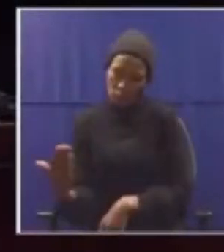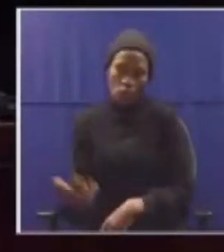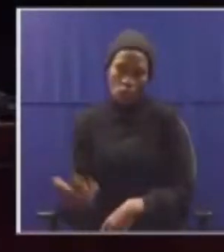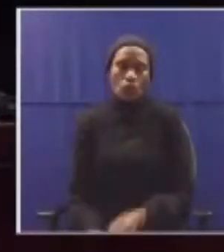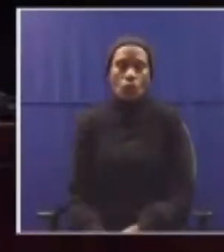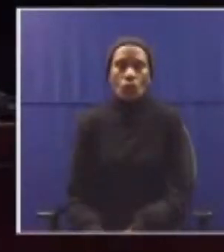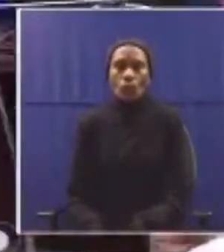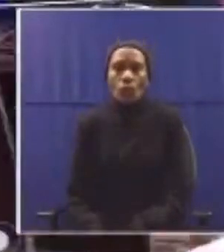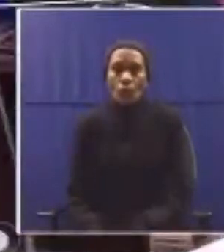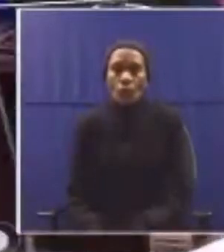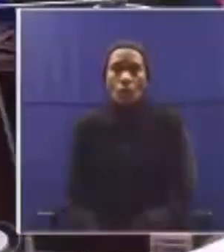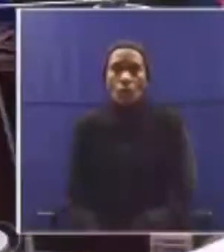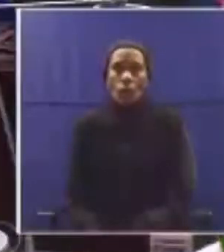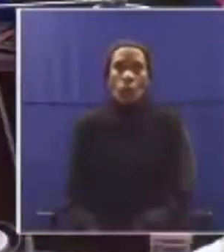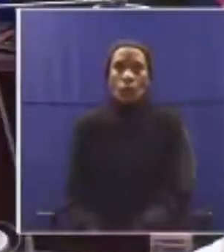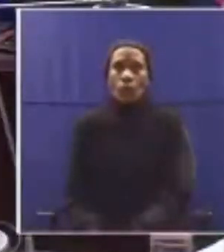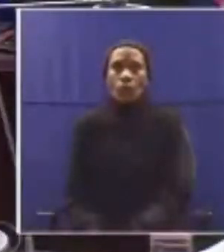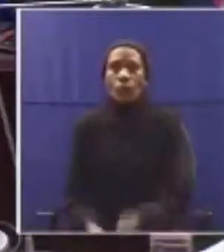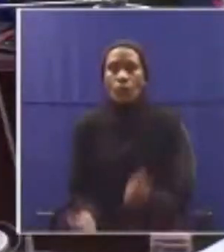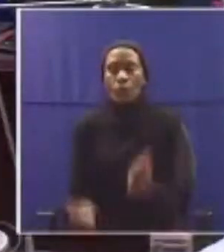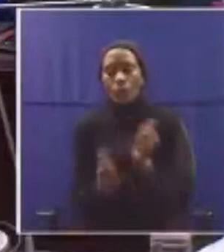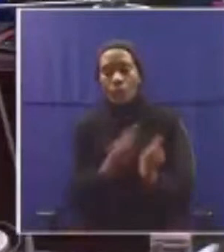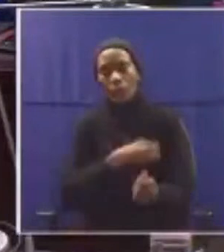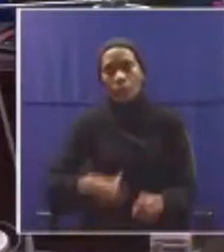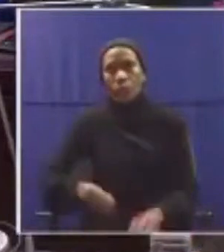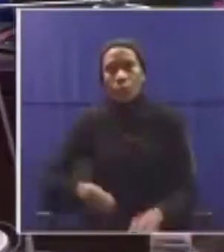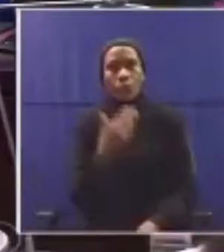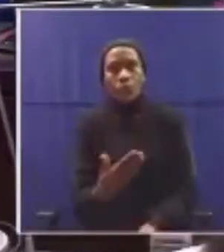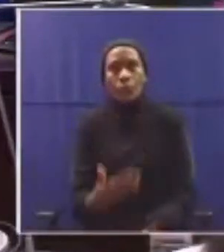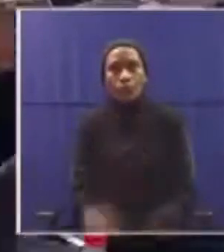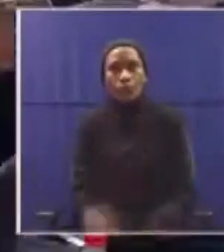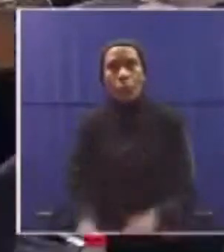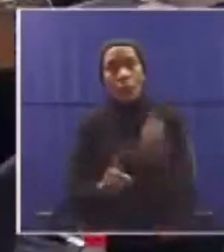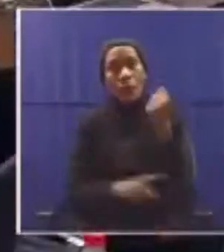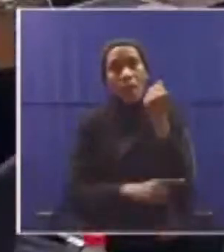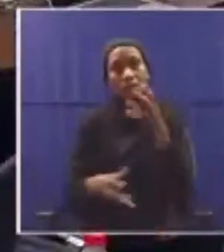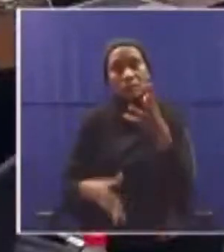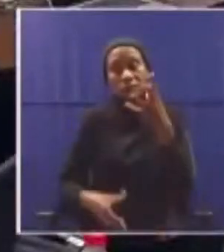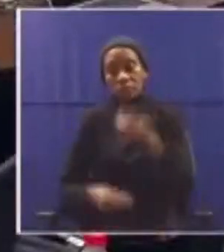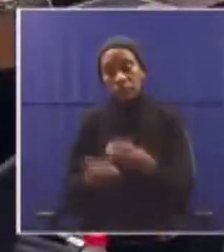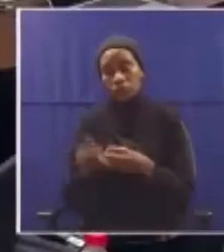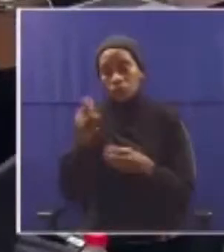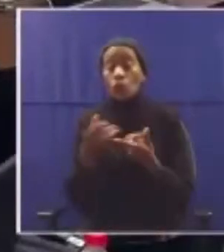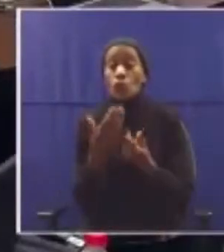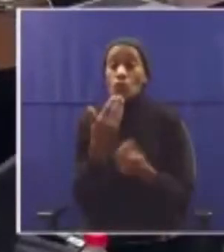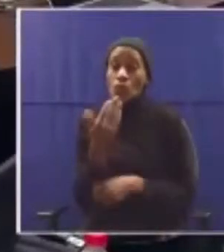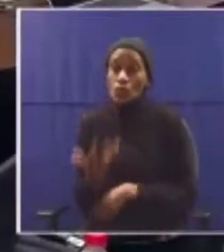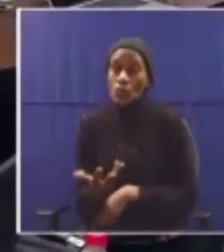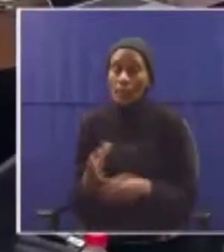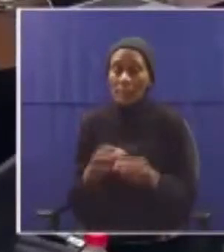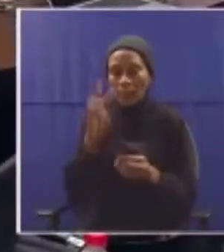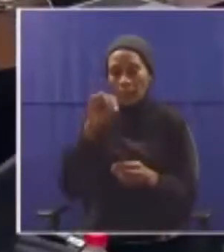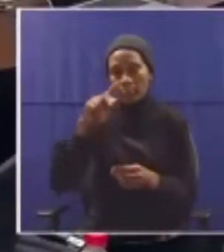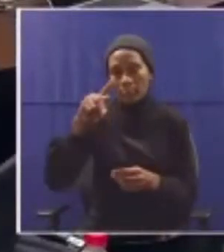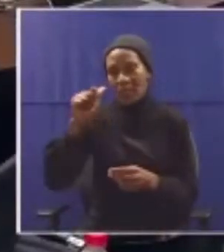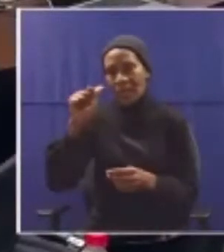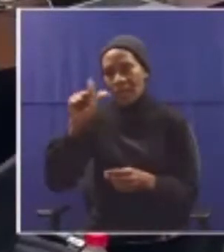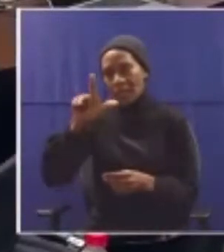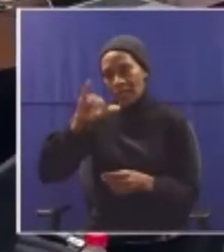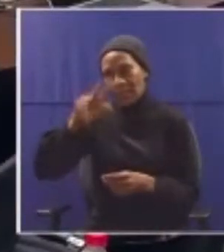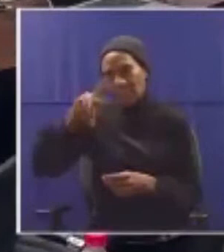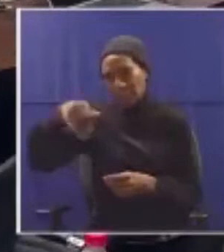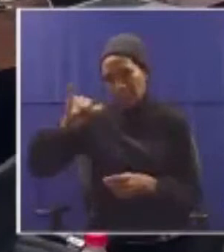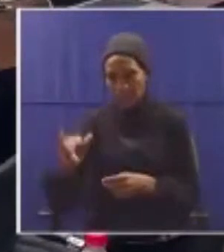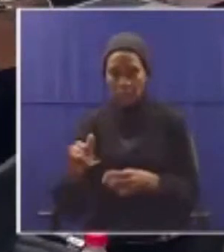Honorable. Thank you, Honorable Deputy President. The last supplementary question will be asked by the Honorable Kalipi. Thank